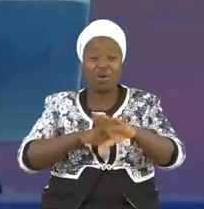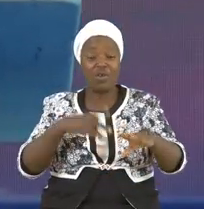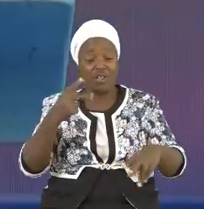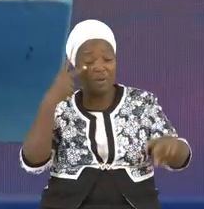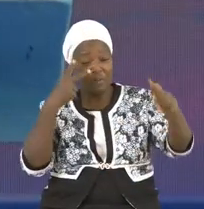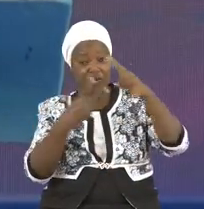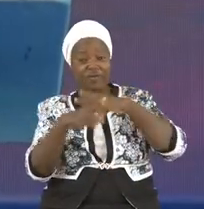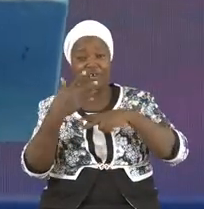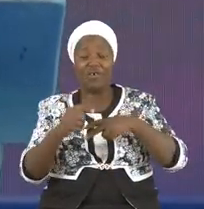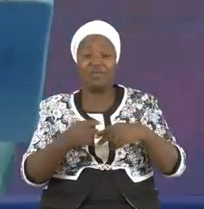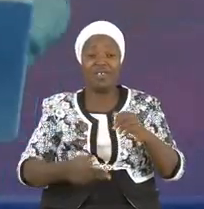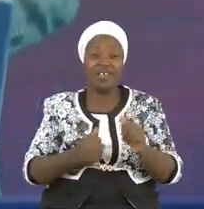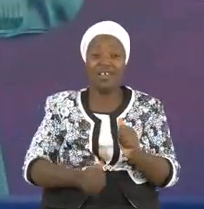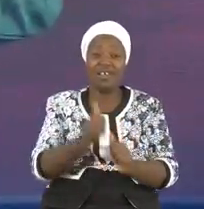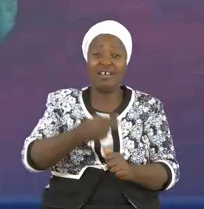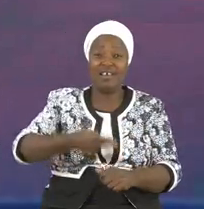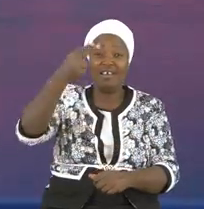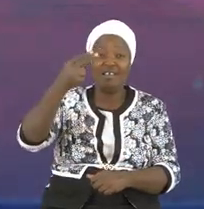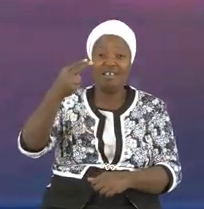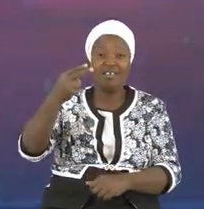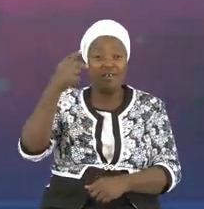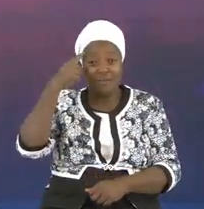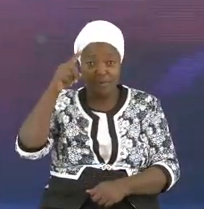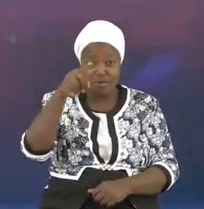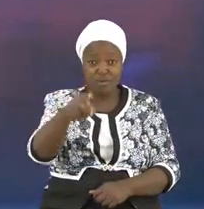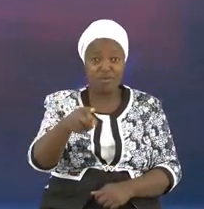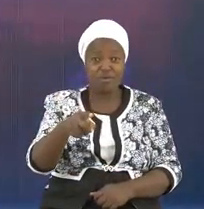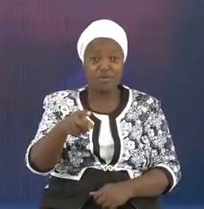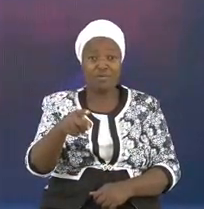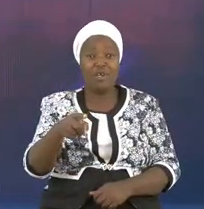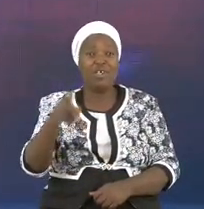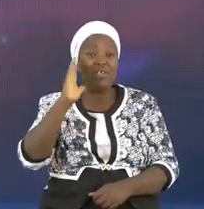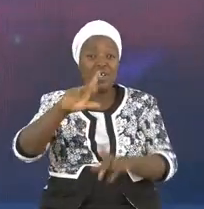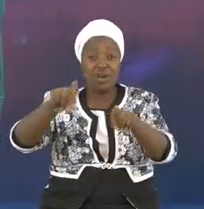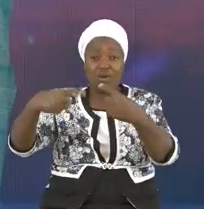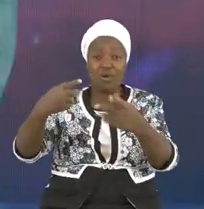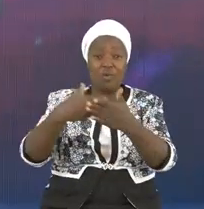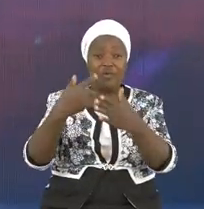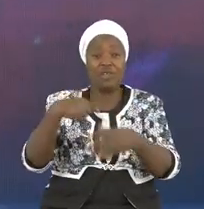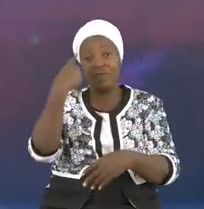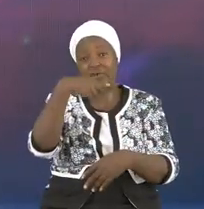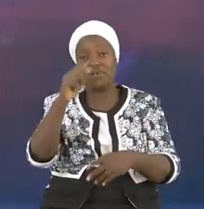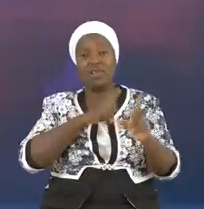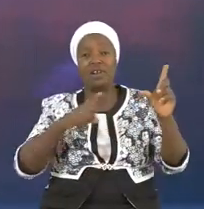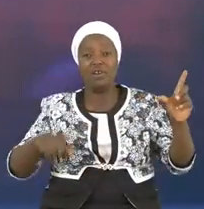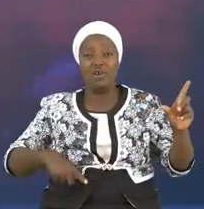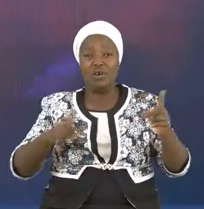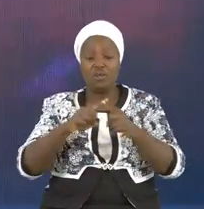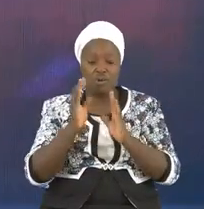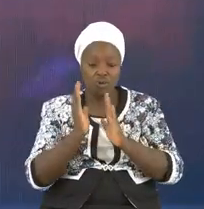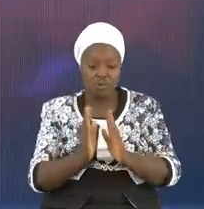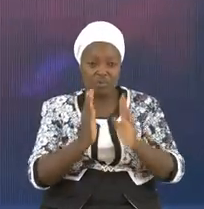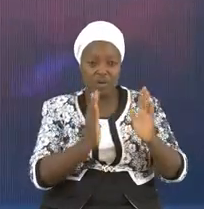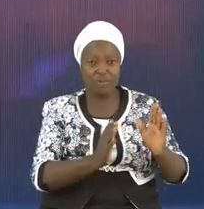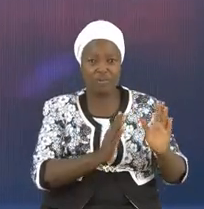highest. For thou shalt go before the face of the Lord to prepare his